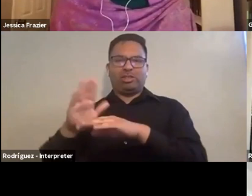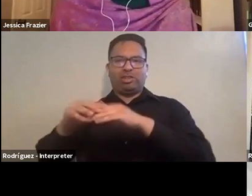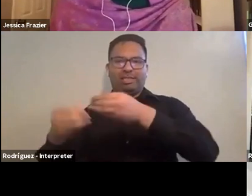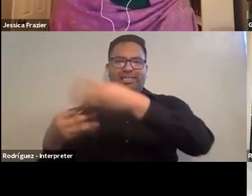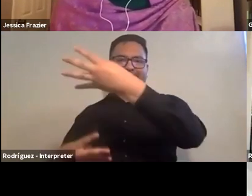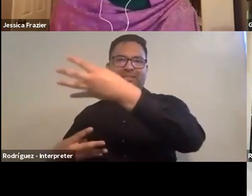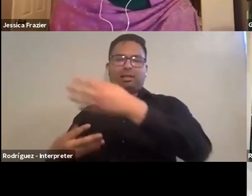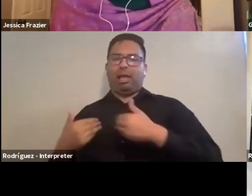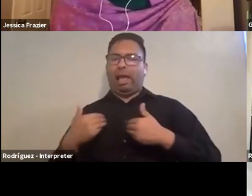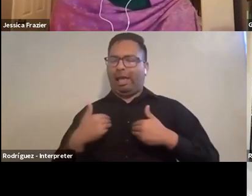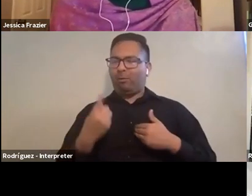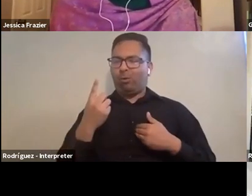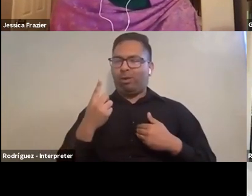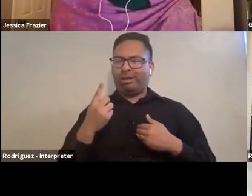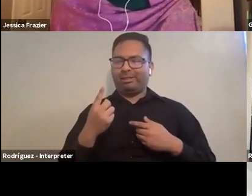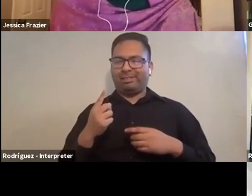pocket.